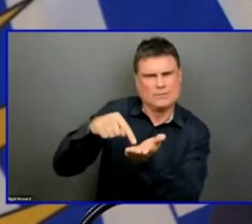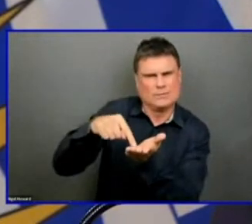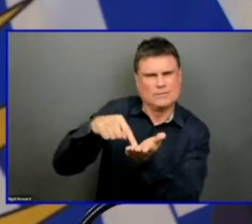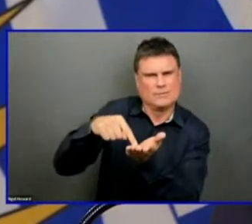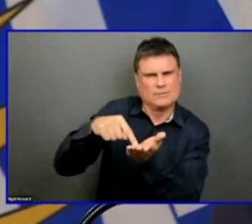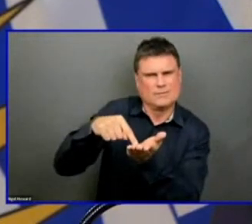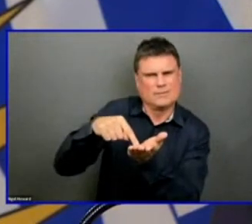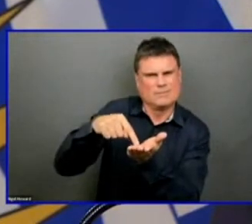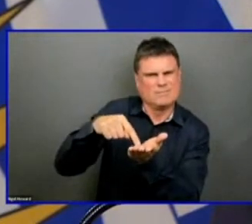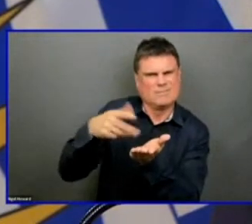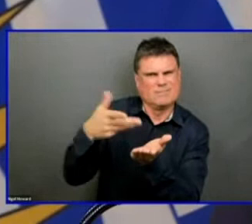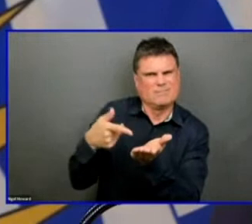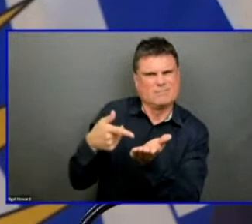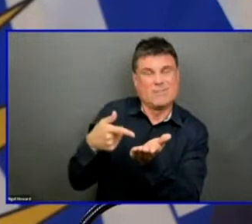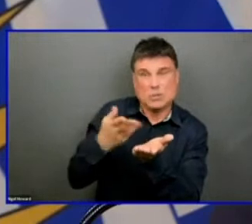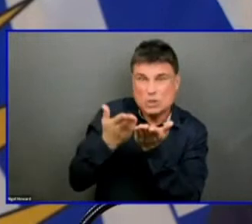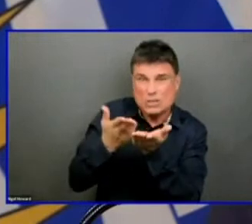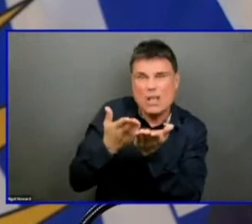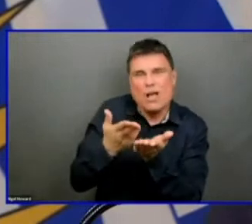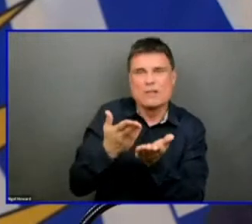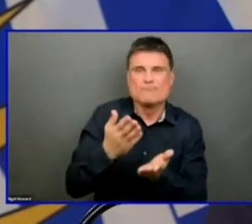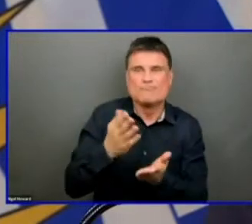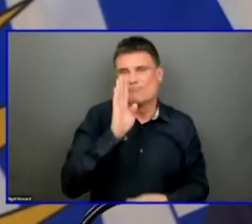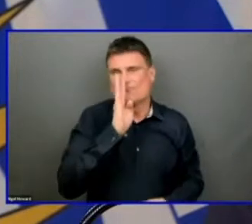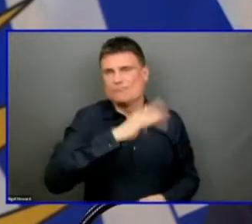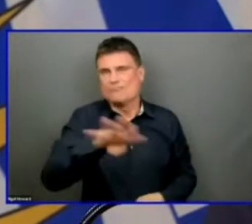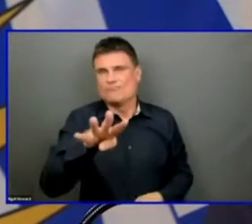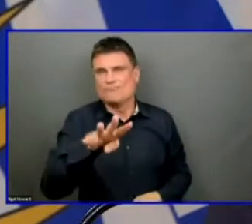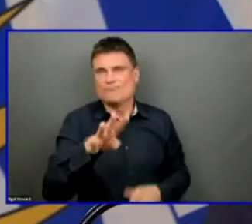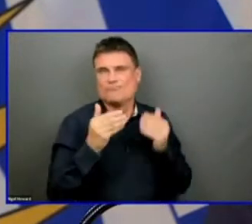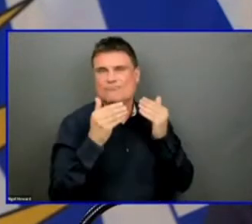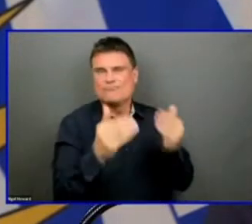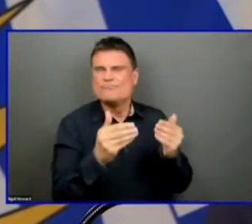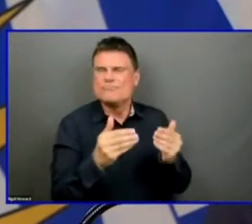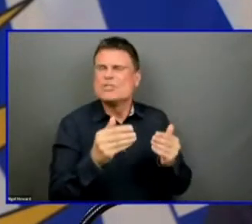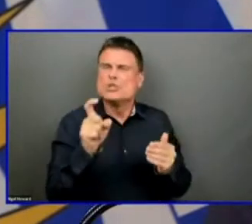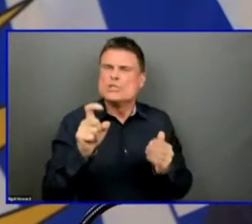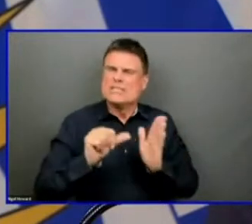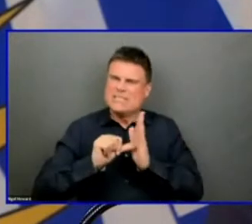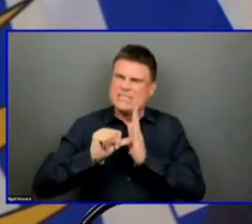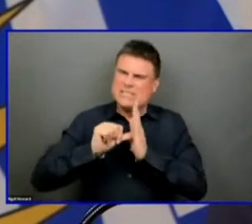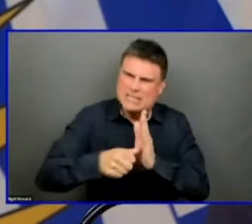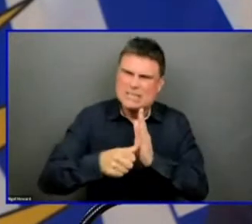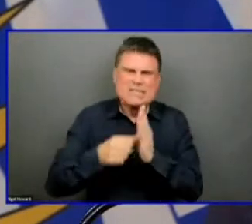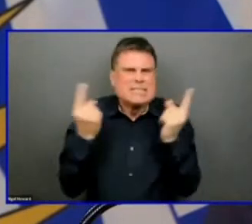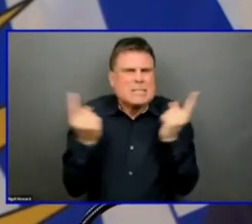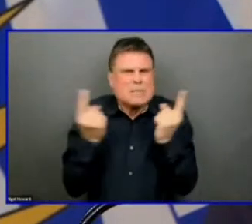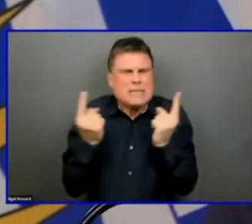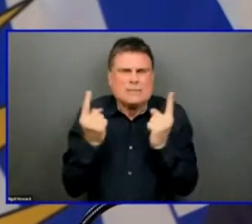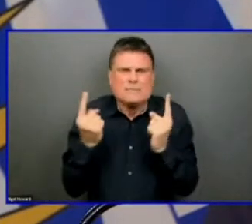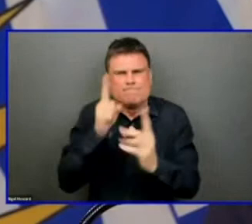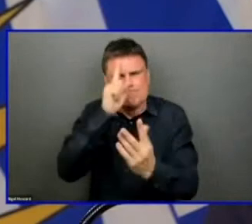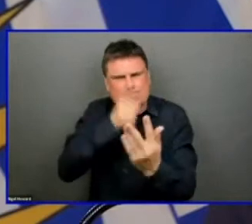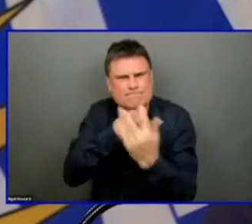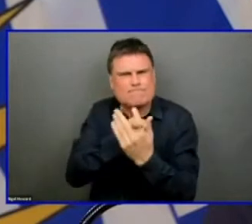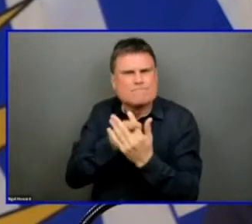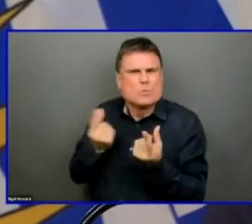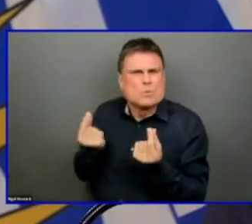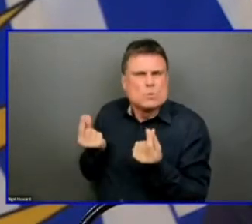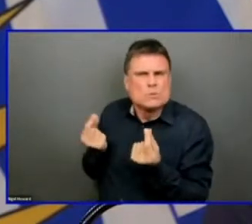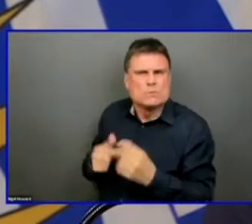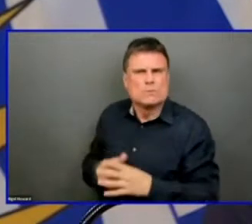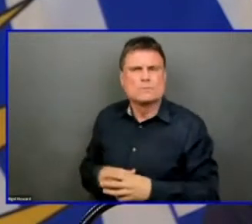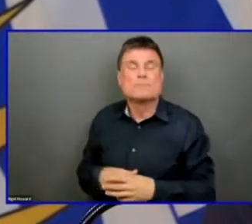or so? Well, I think we need to recognize that people were following and are following for a number